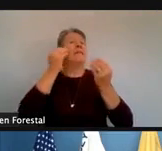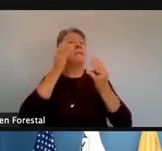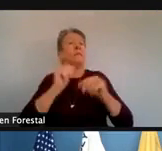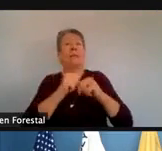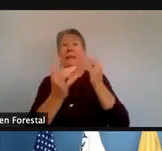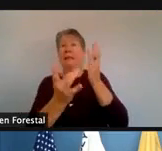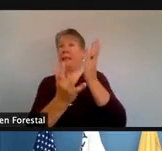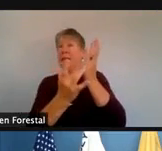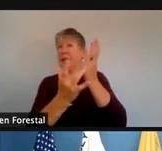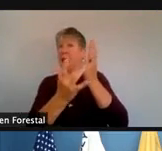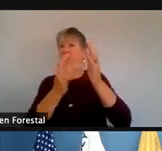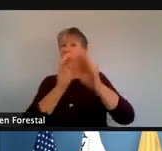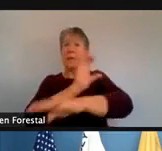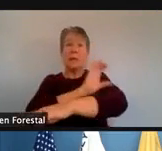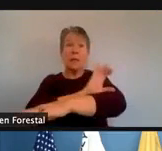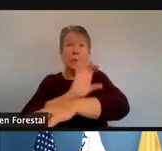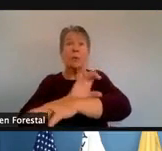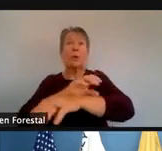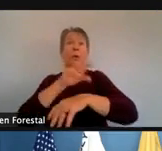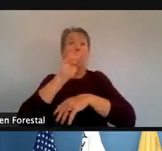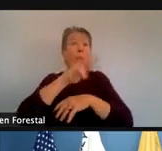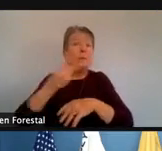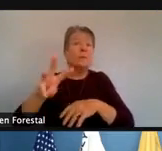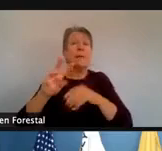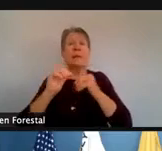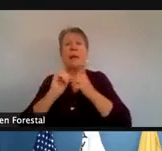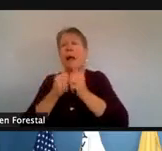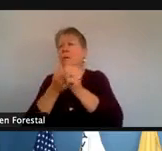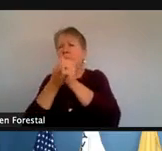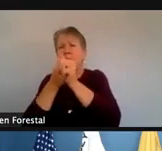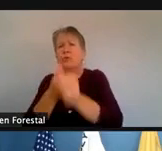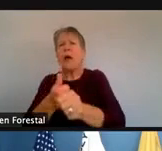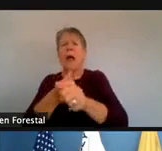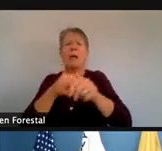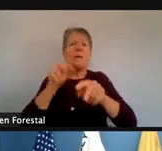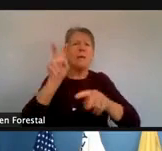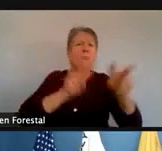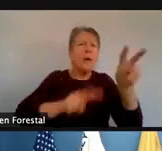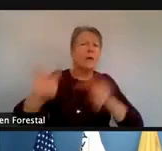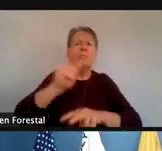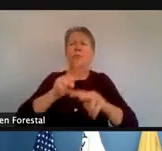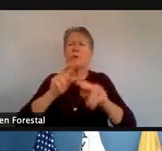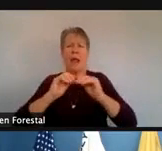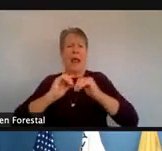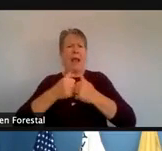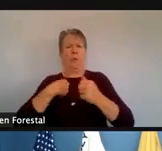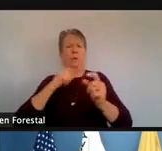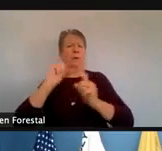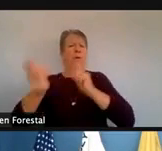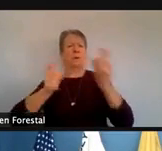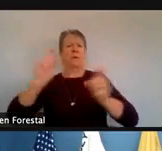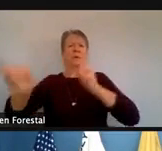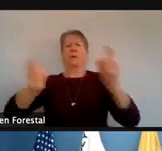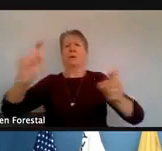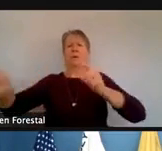delivered and administered. We have a group working on specific population planning, focusing on vulnerable, high-risk, and